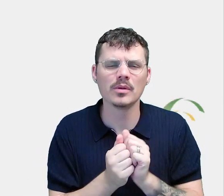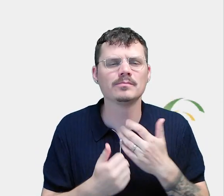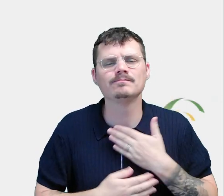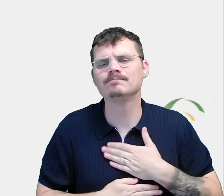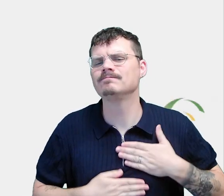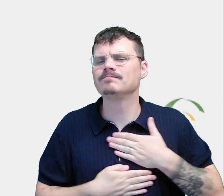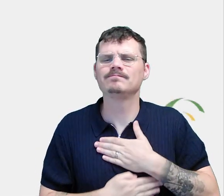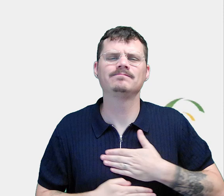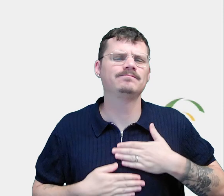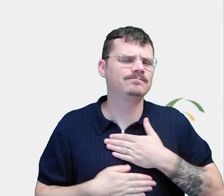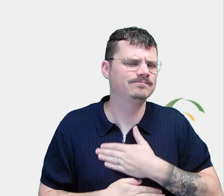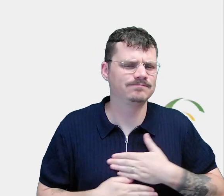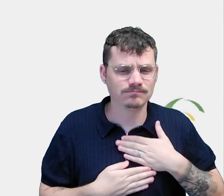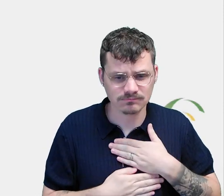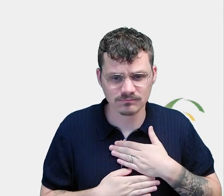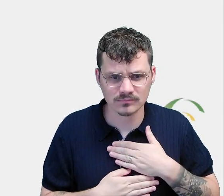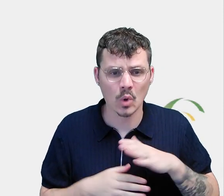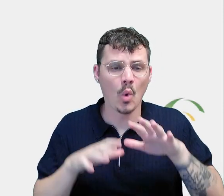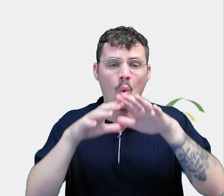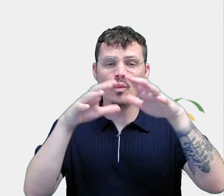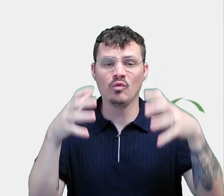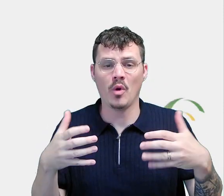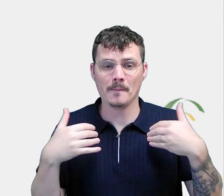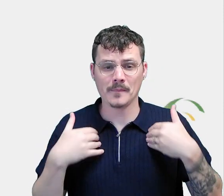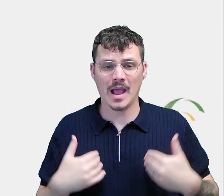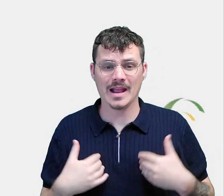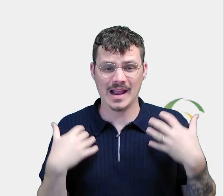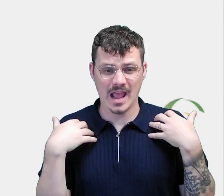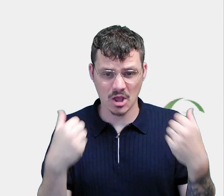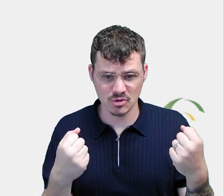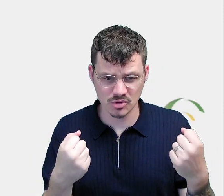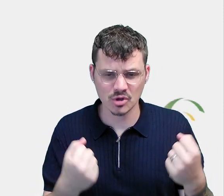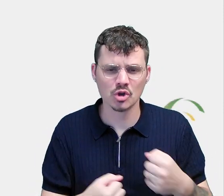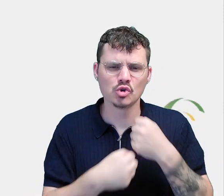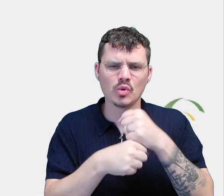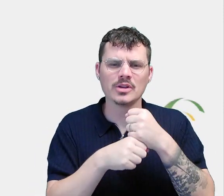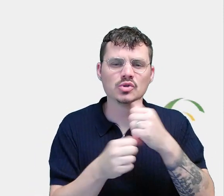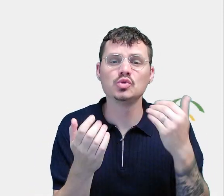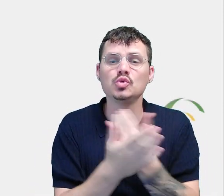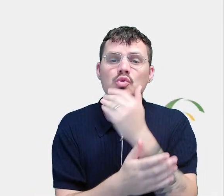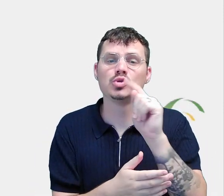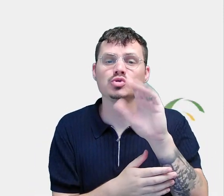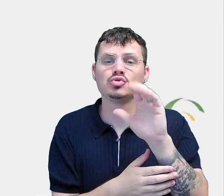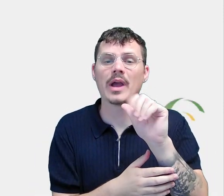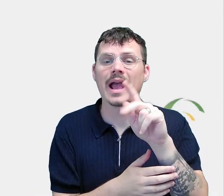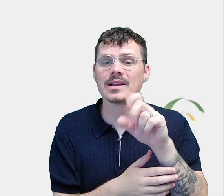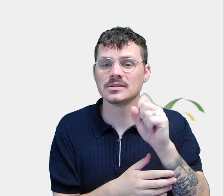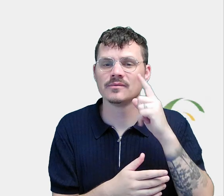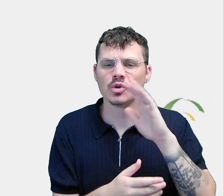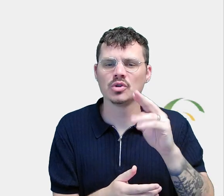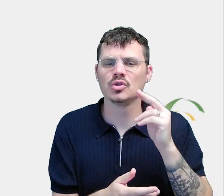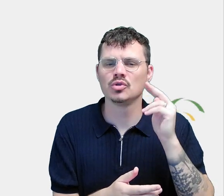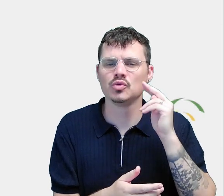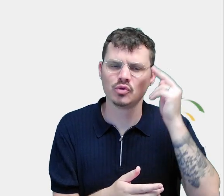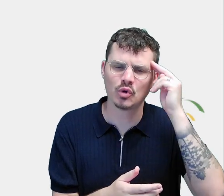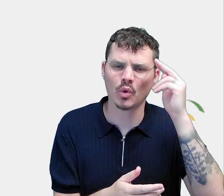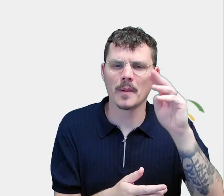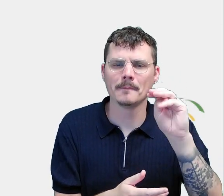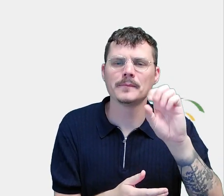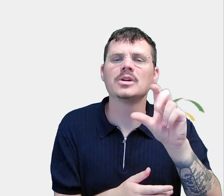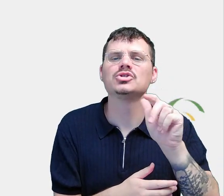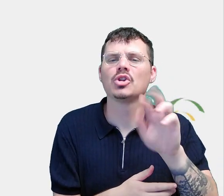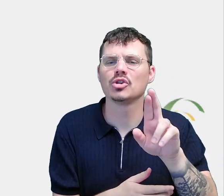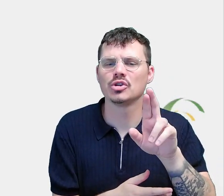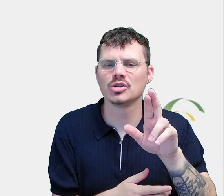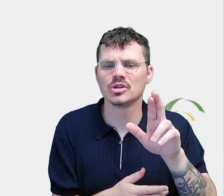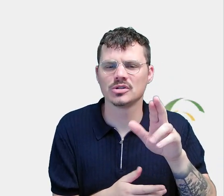possible. Overall body health. Creation of new tracks for the neuromuscular junctions. And